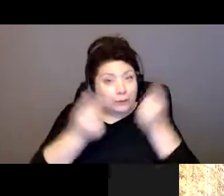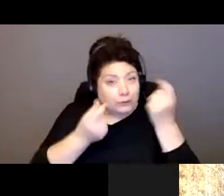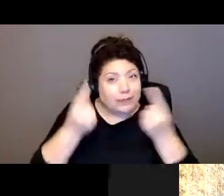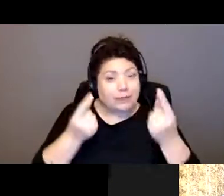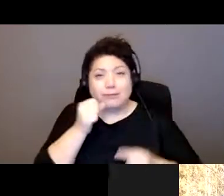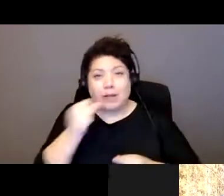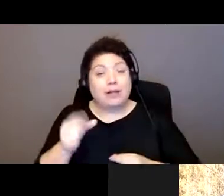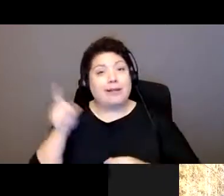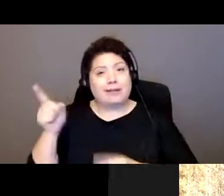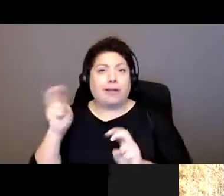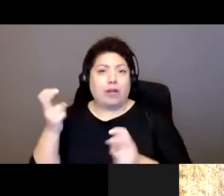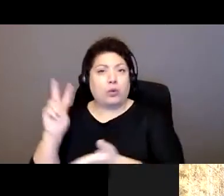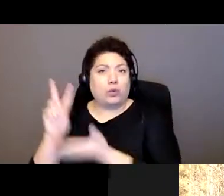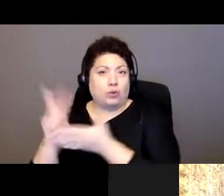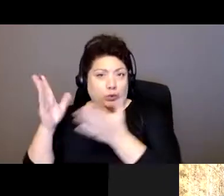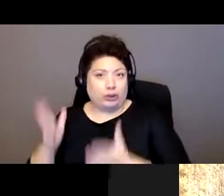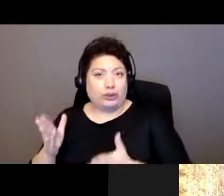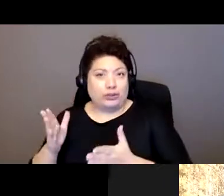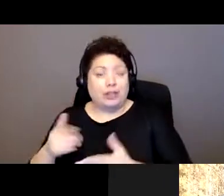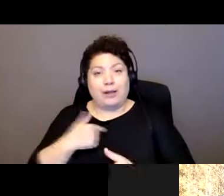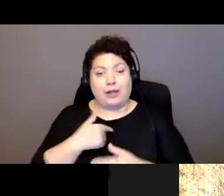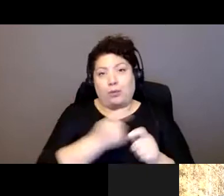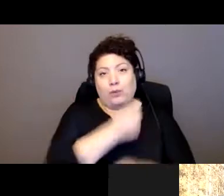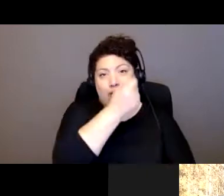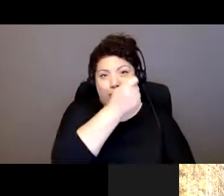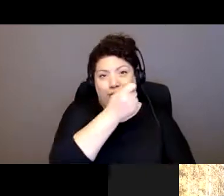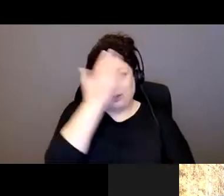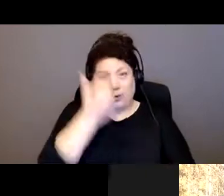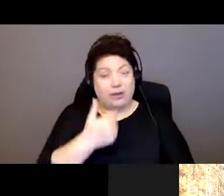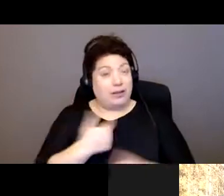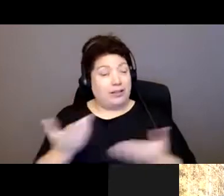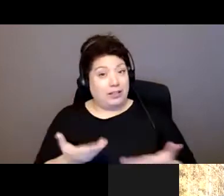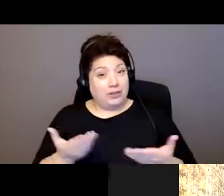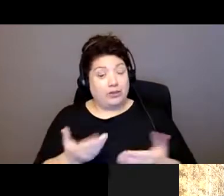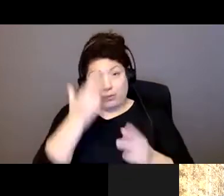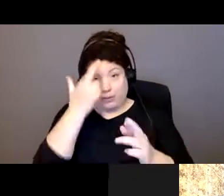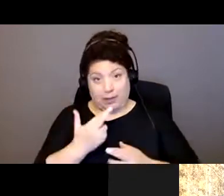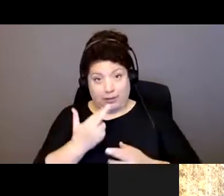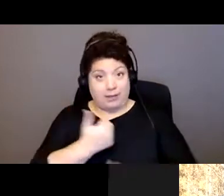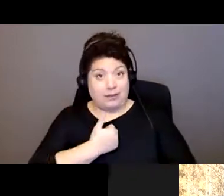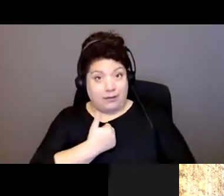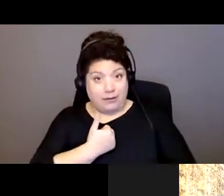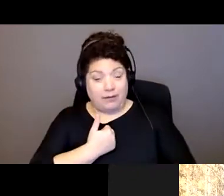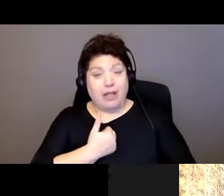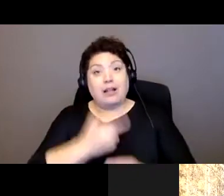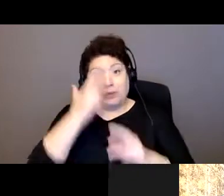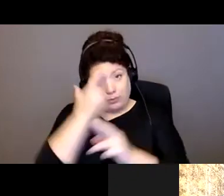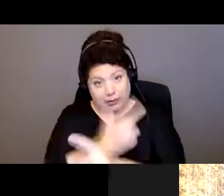the winner because I am here to respect myself and then respect other people.